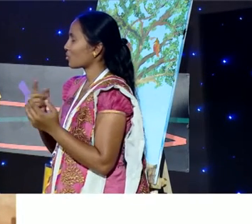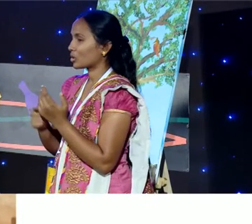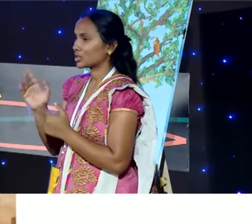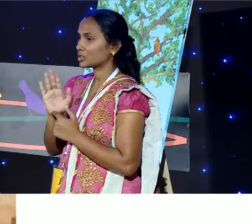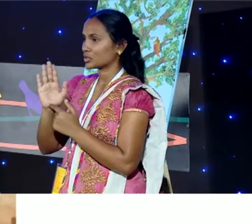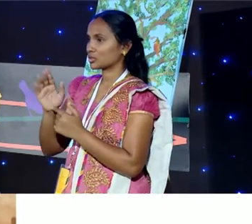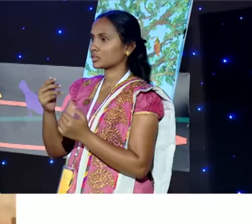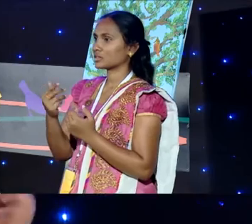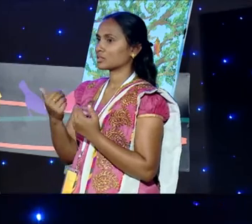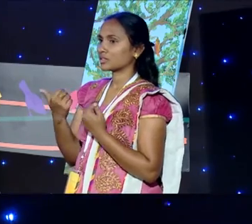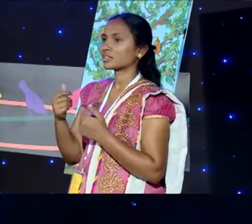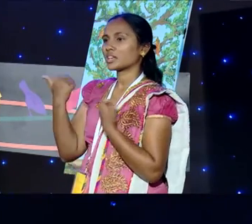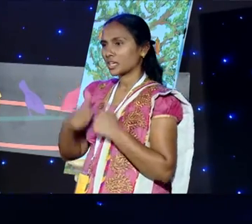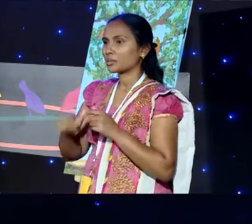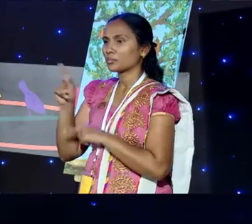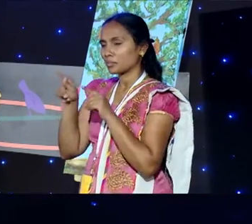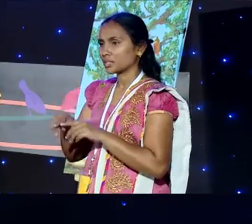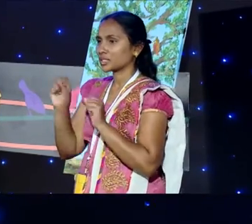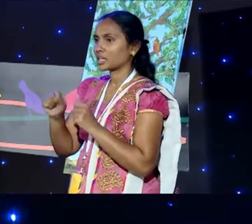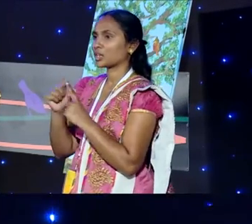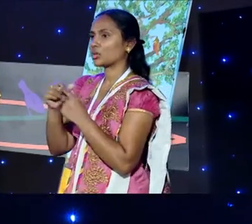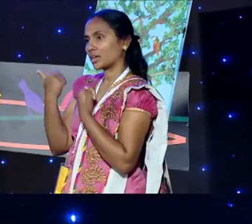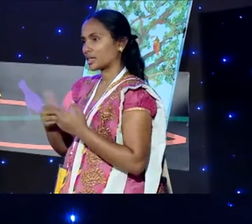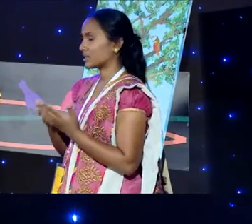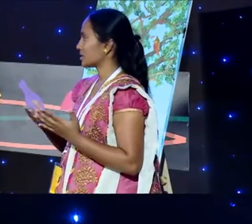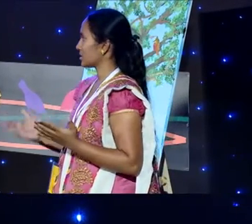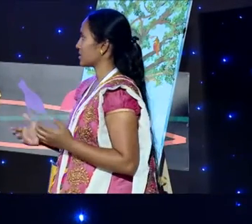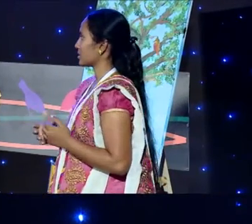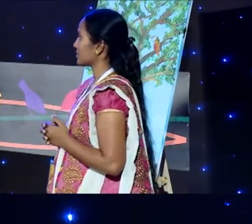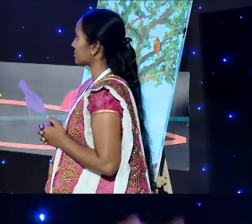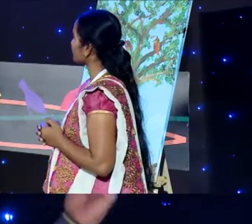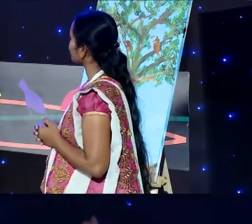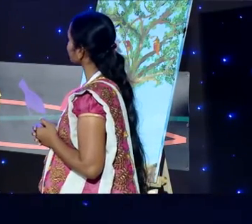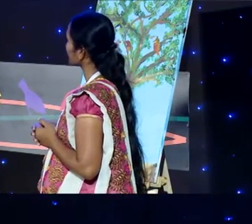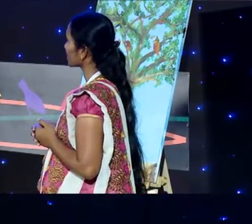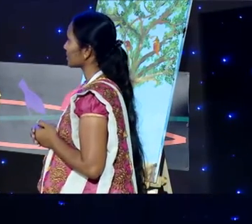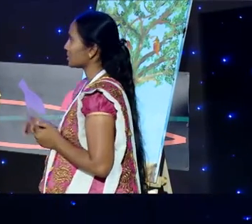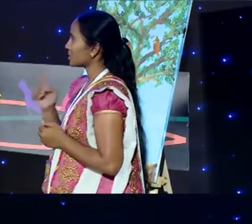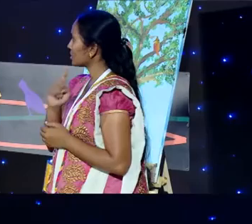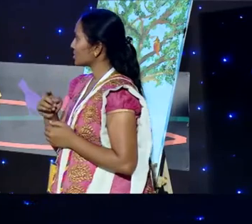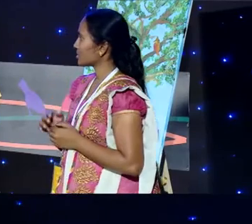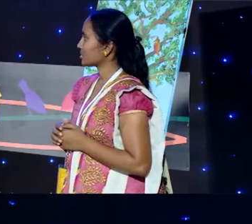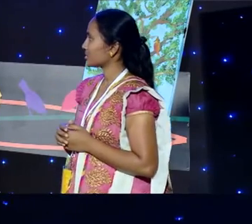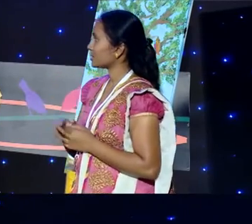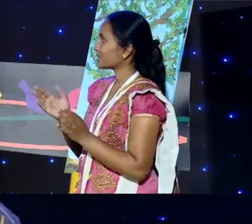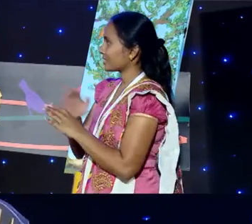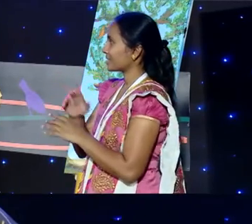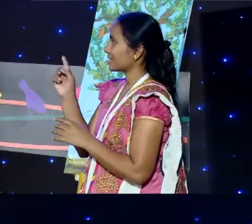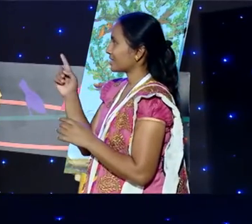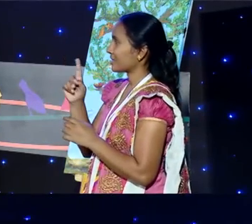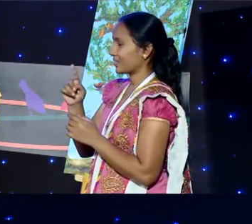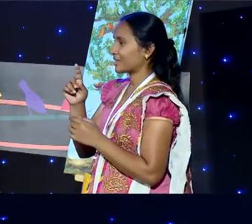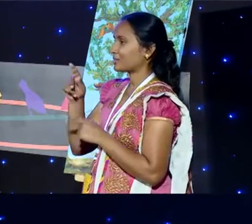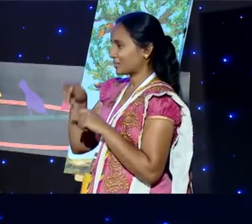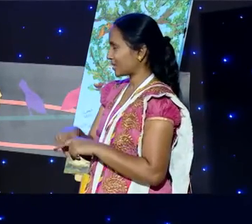is that everyone is good at something, and that was something we have been repeatedly learning. Of course, there was a guy before Vivan came along that had the